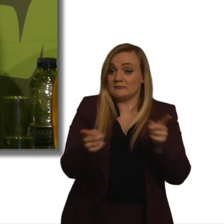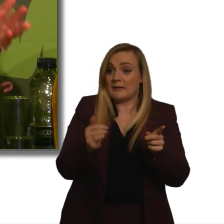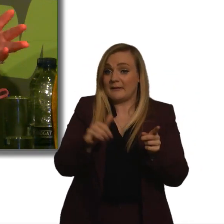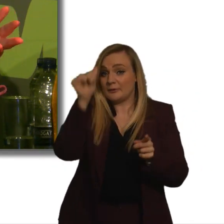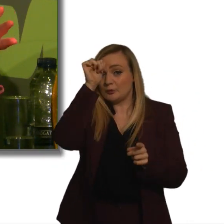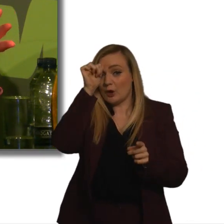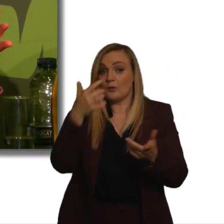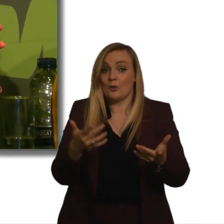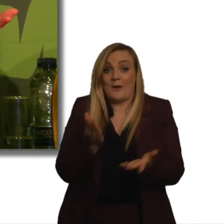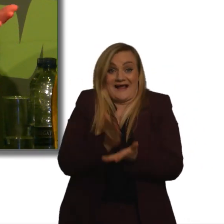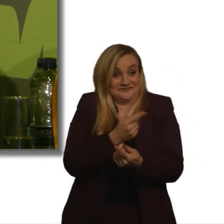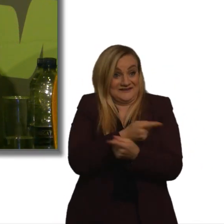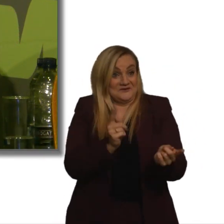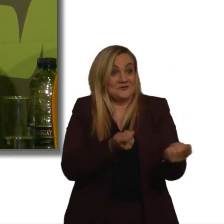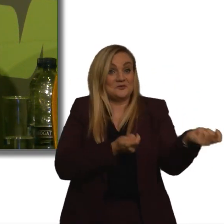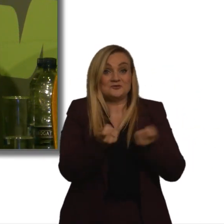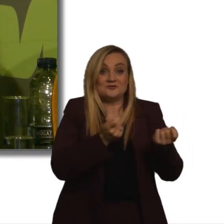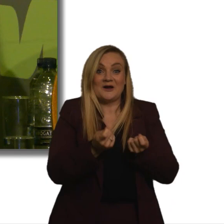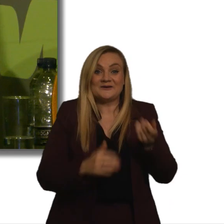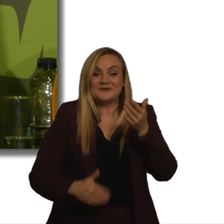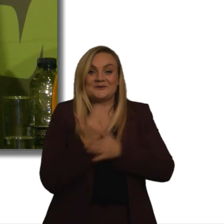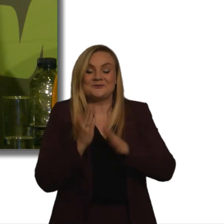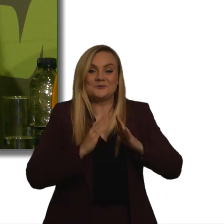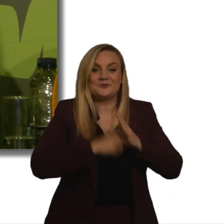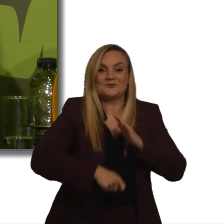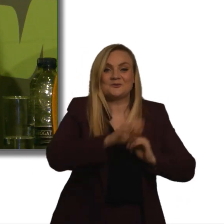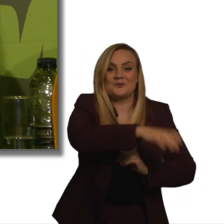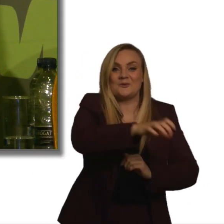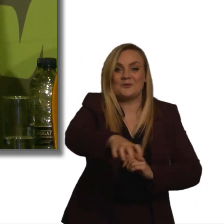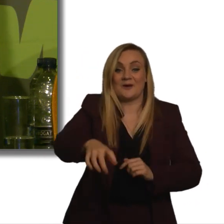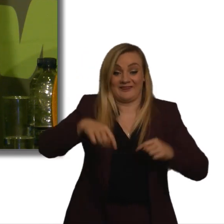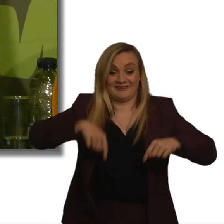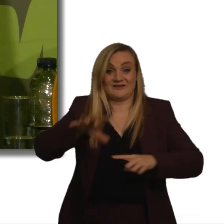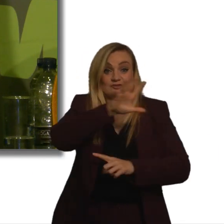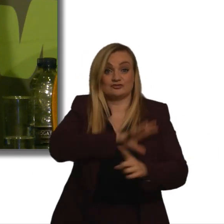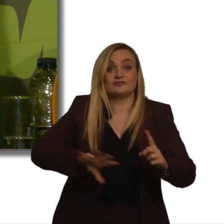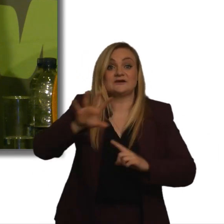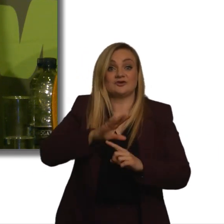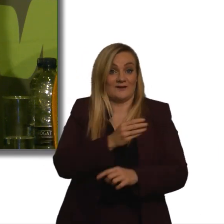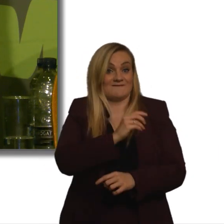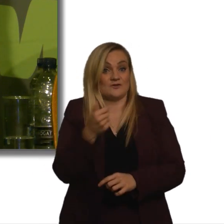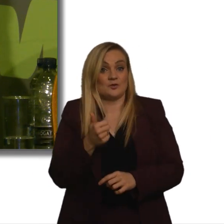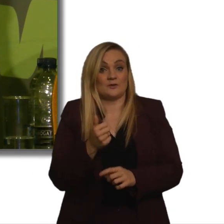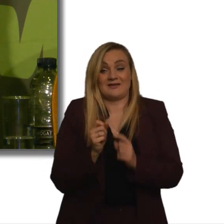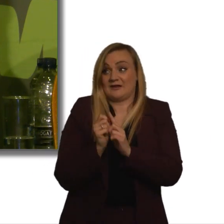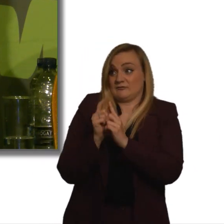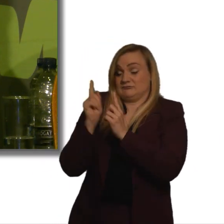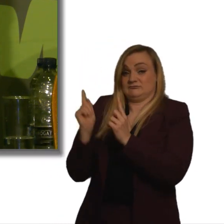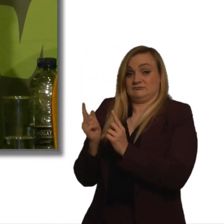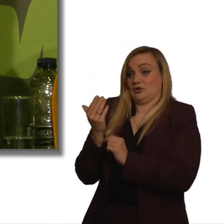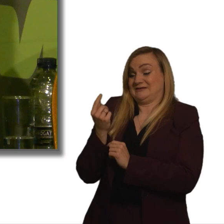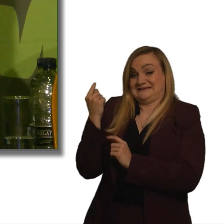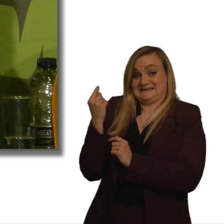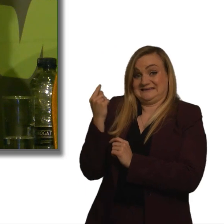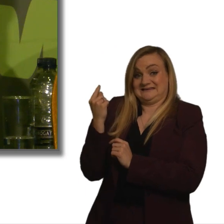I know some of you actually run some of our new stores, and this region has had quite a few. There's one not very far from here,